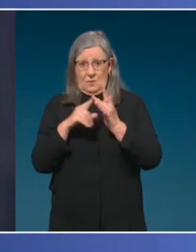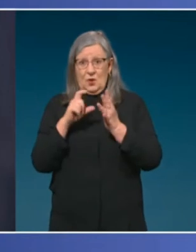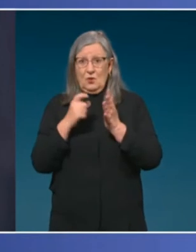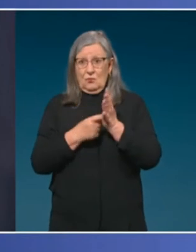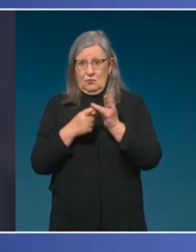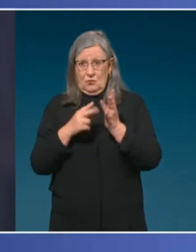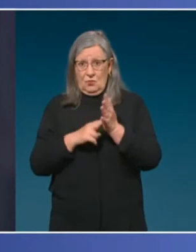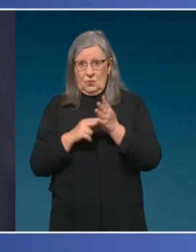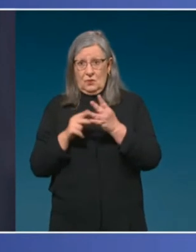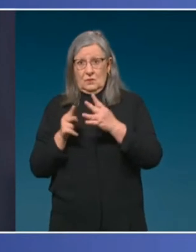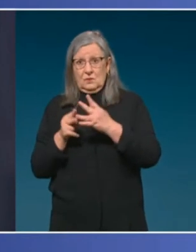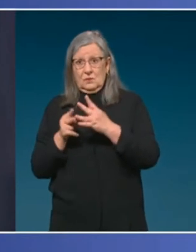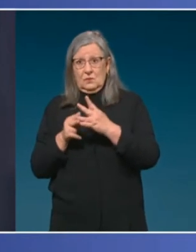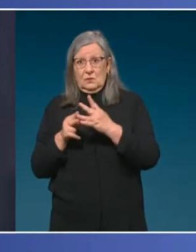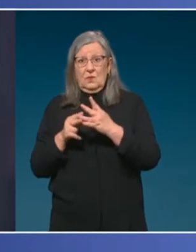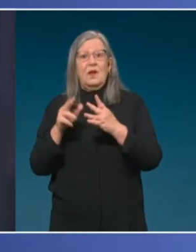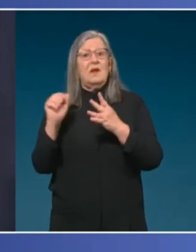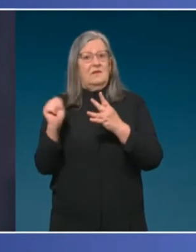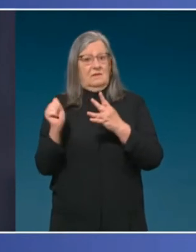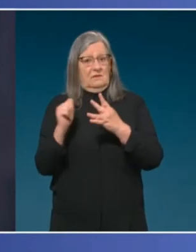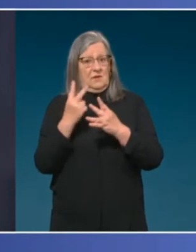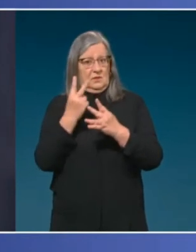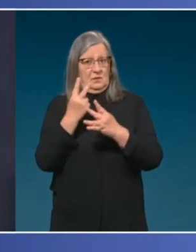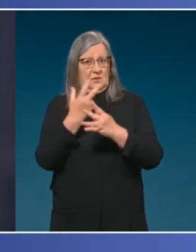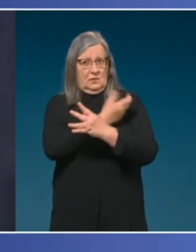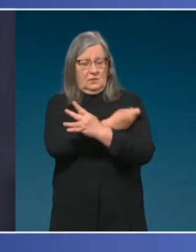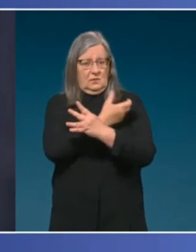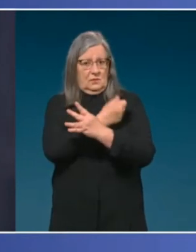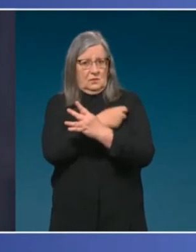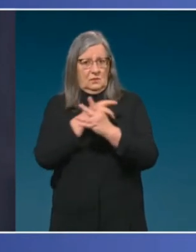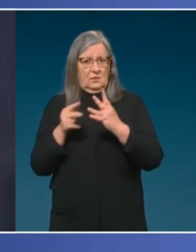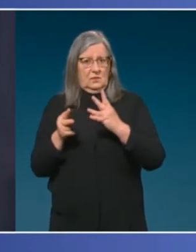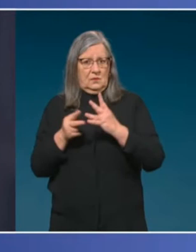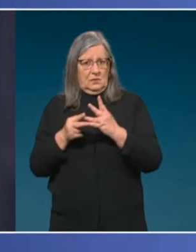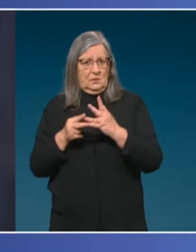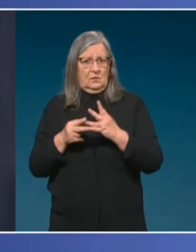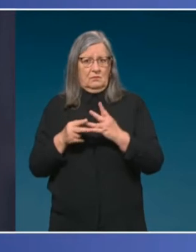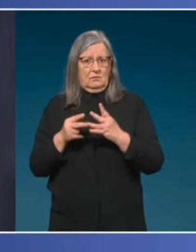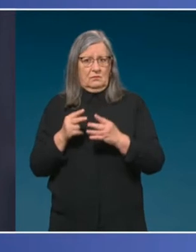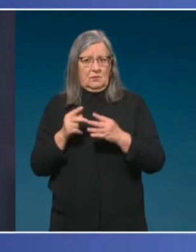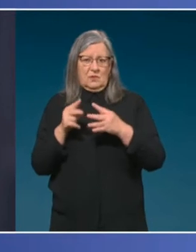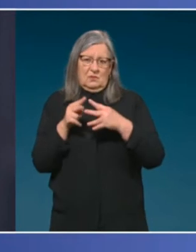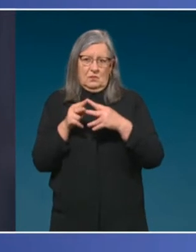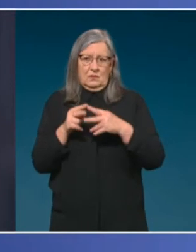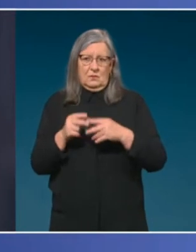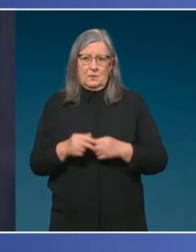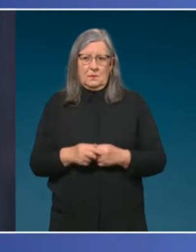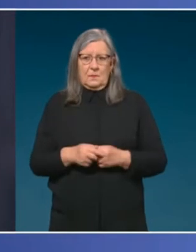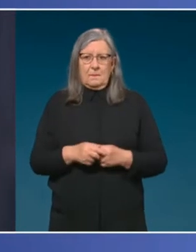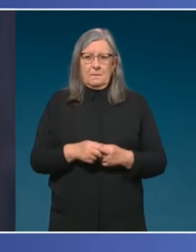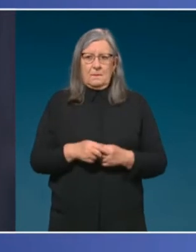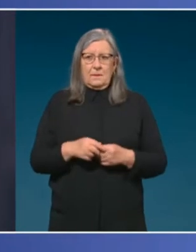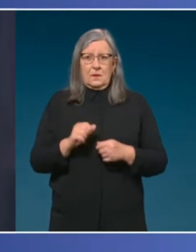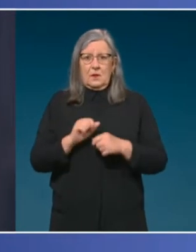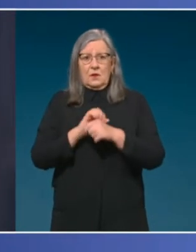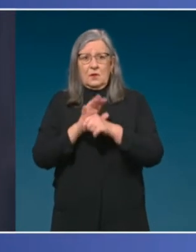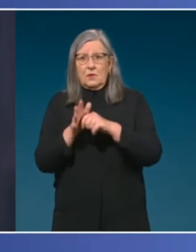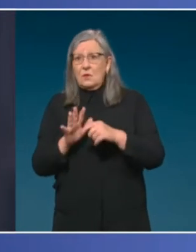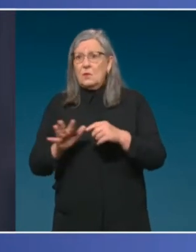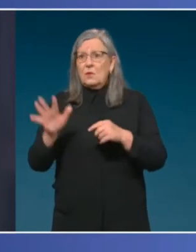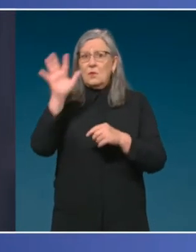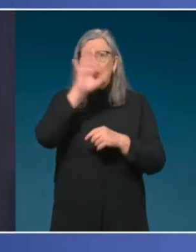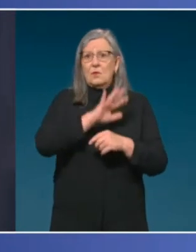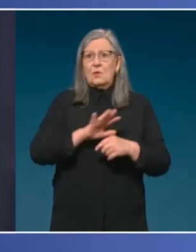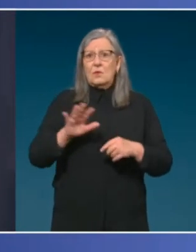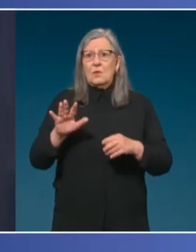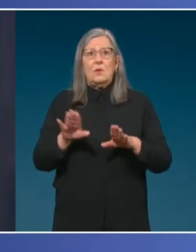a universal thing? We only have 199, I think, cases around the world that we know of so far. So it's too early to tell whether they are